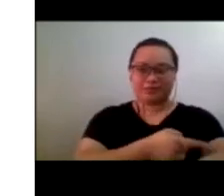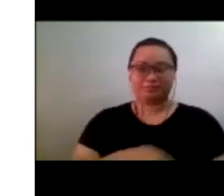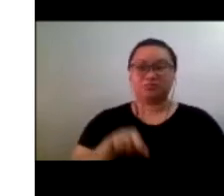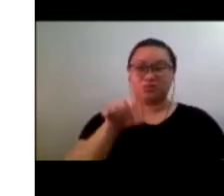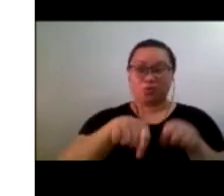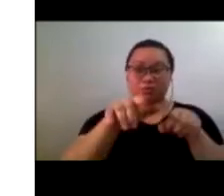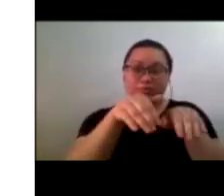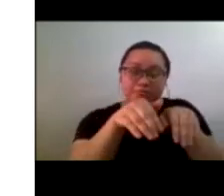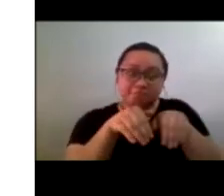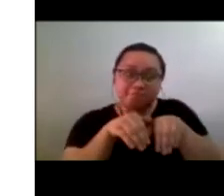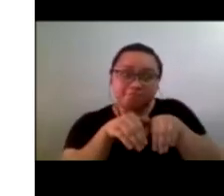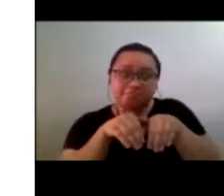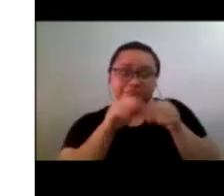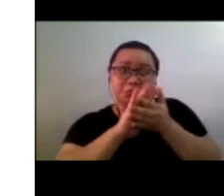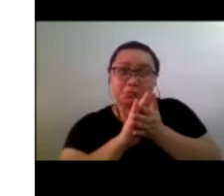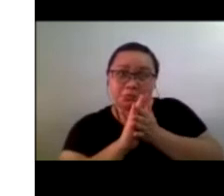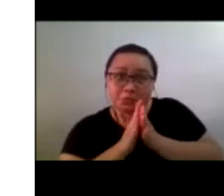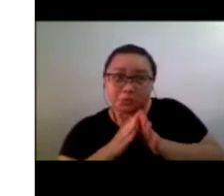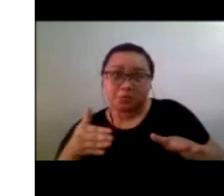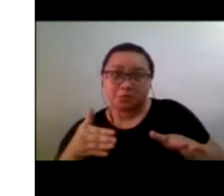does it mean that we're giving up our power?